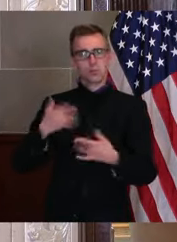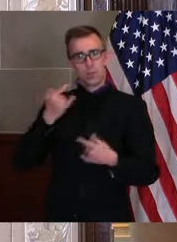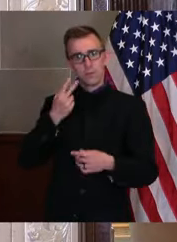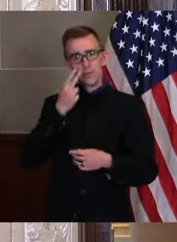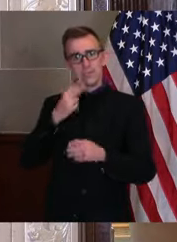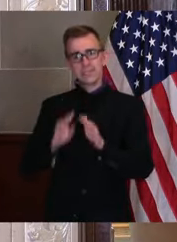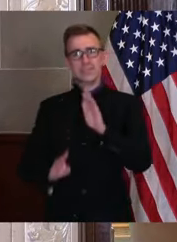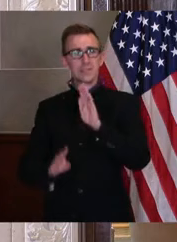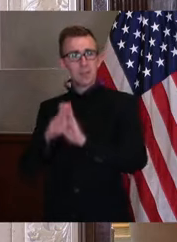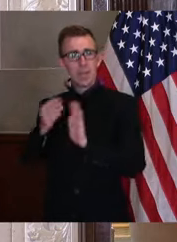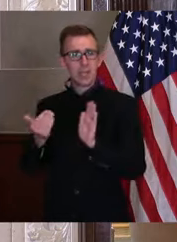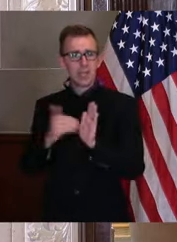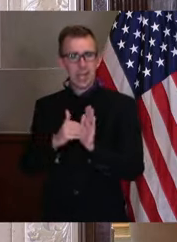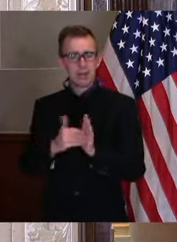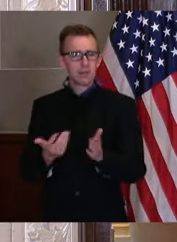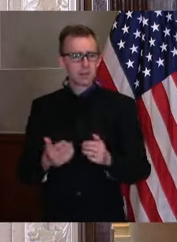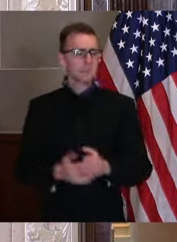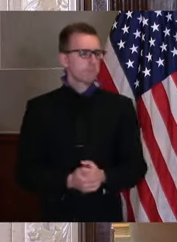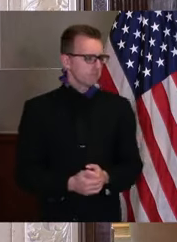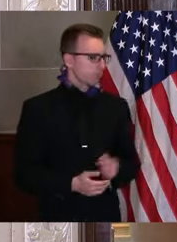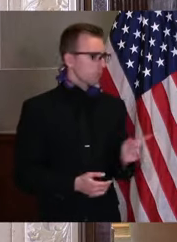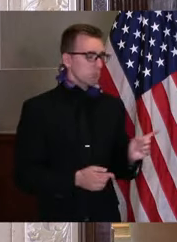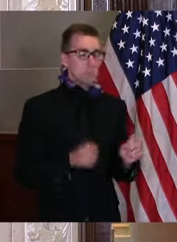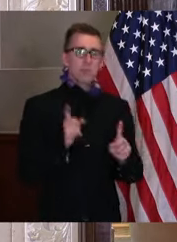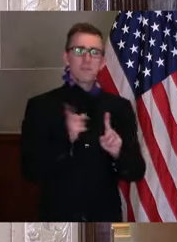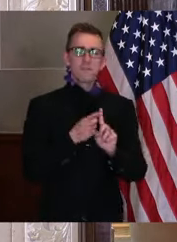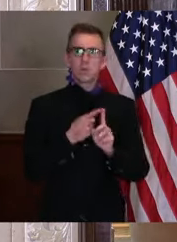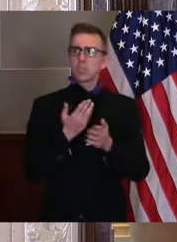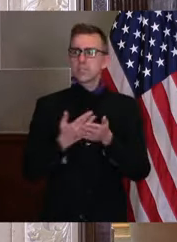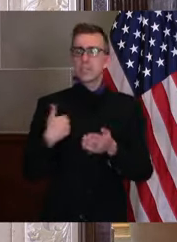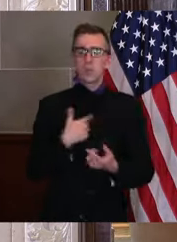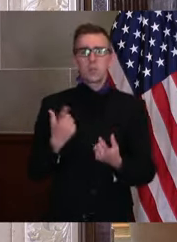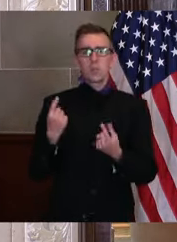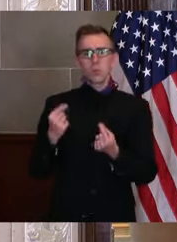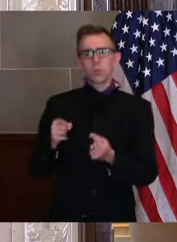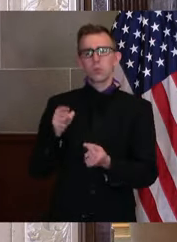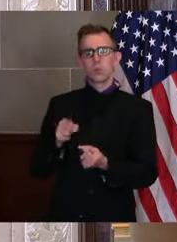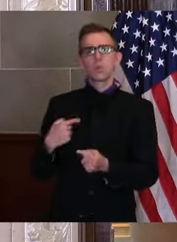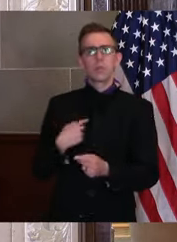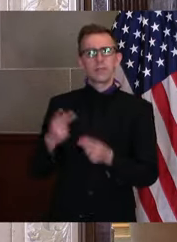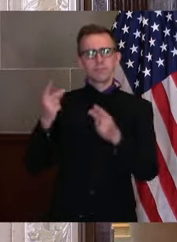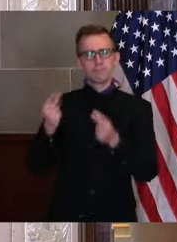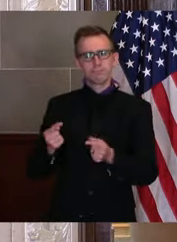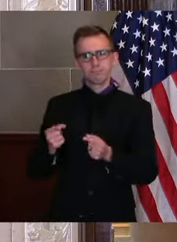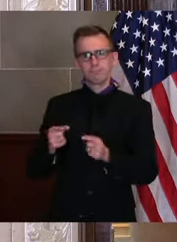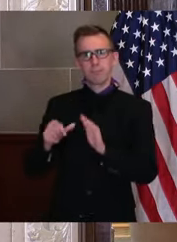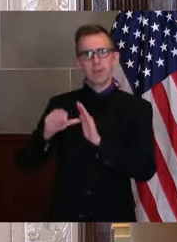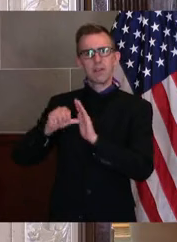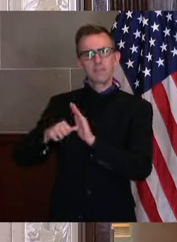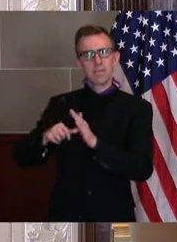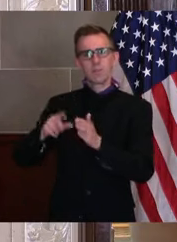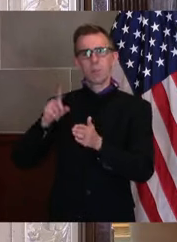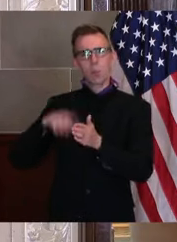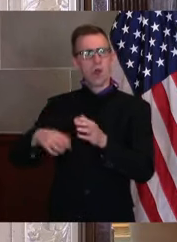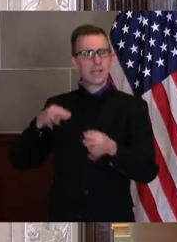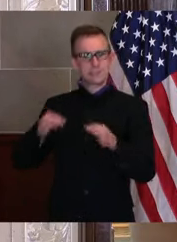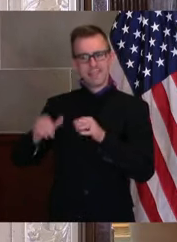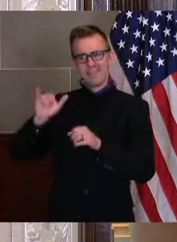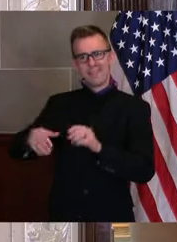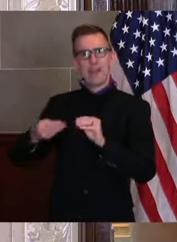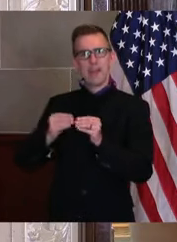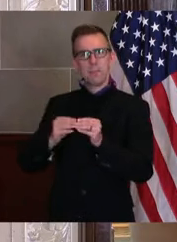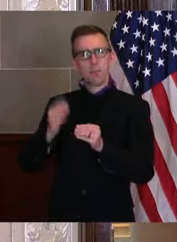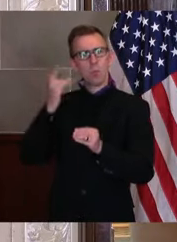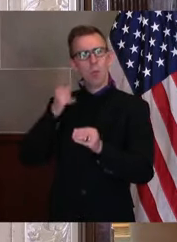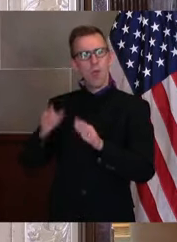see a large spike in a certain county? Well, the first thing we always do is we immediately drill down on what explains that number. And